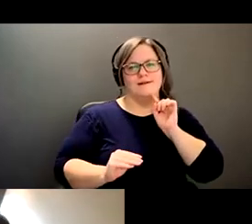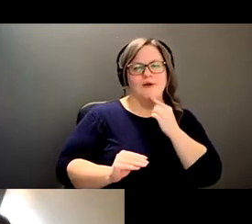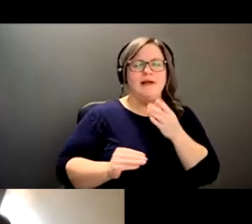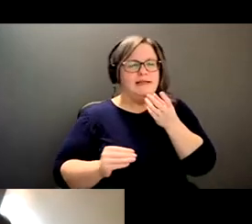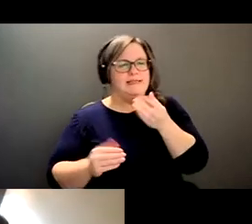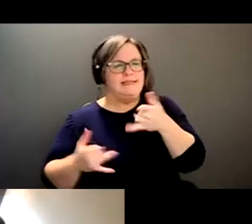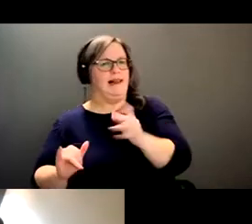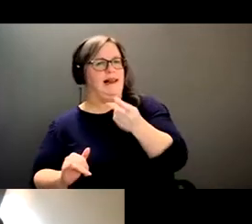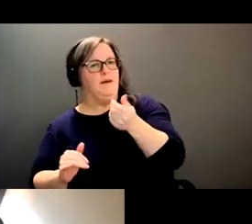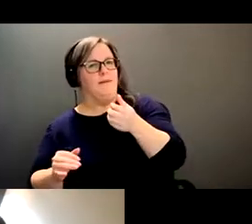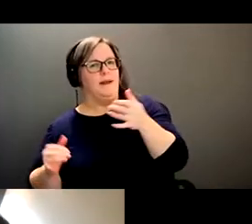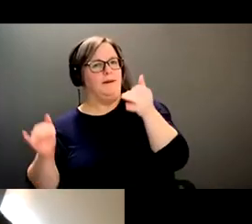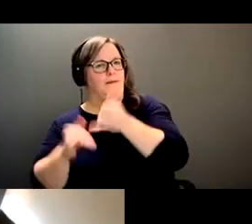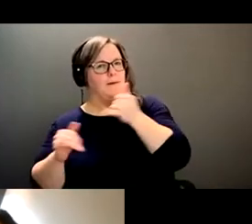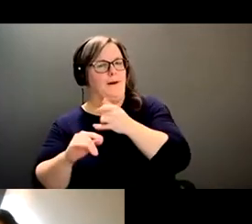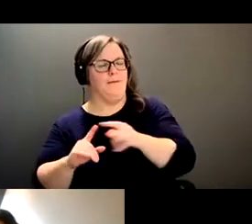real biennial.